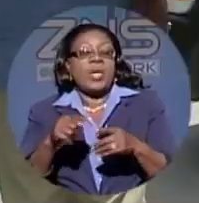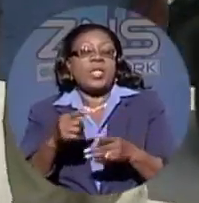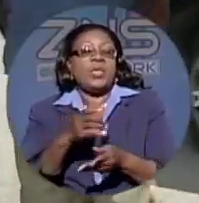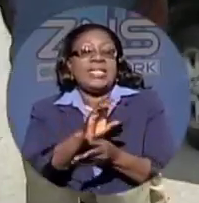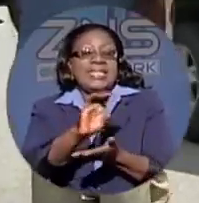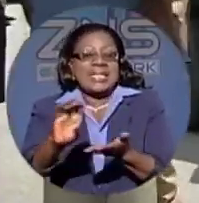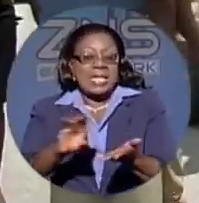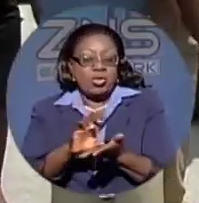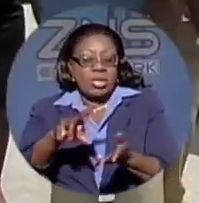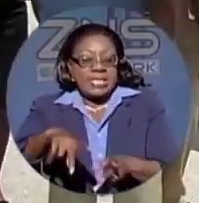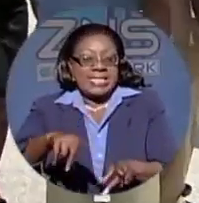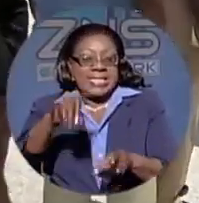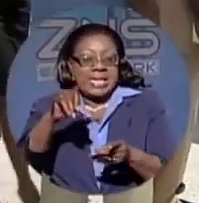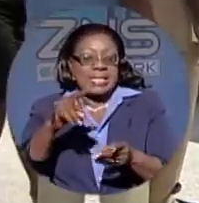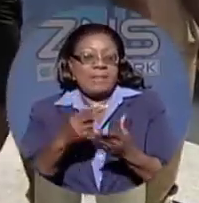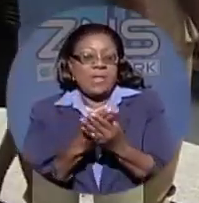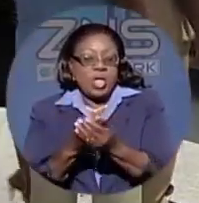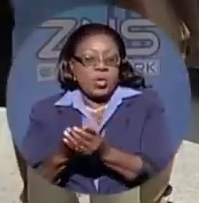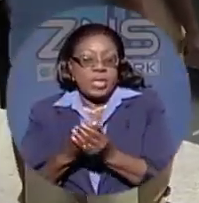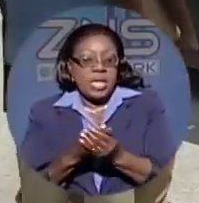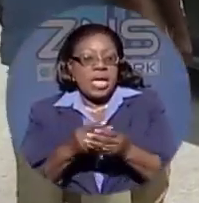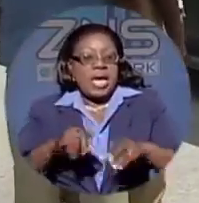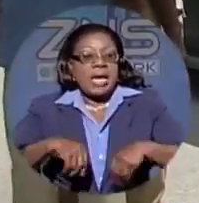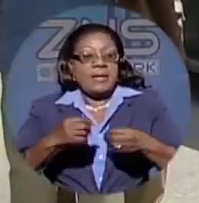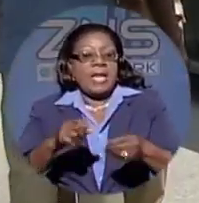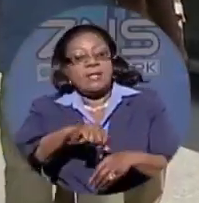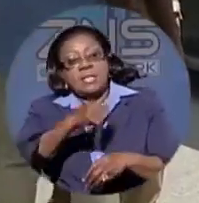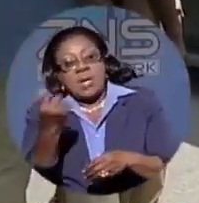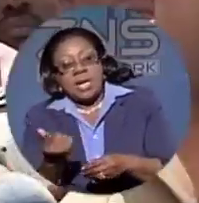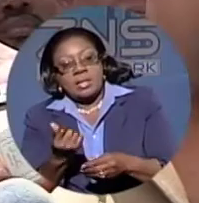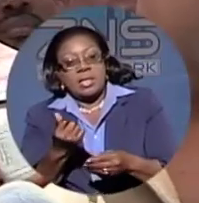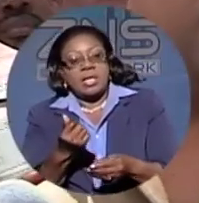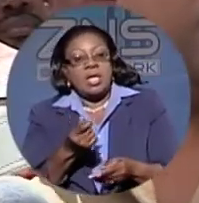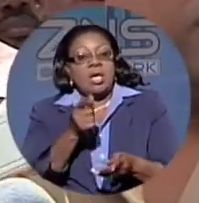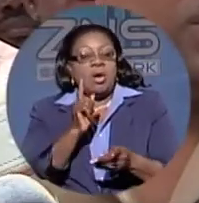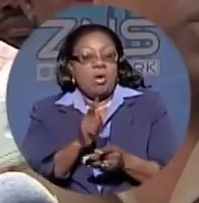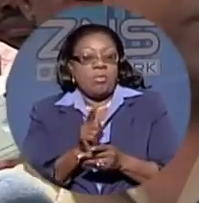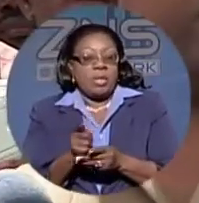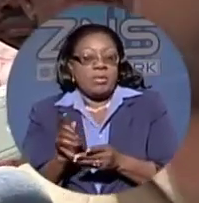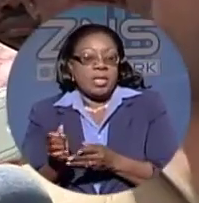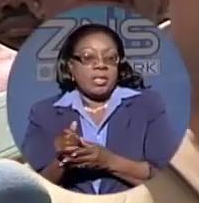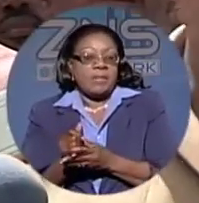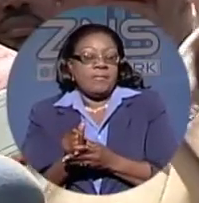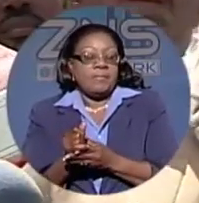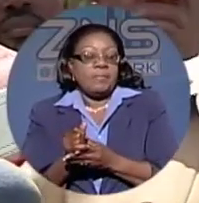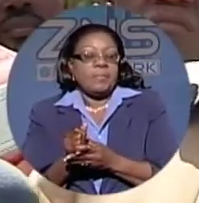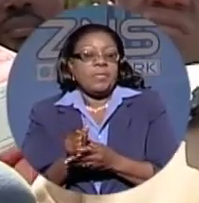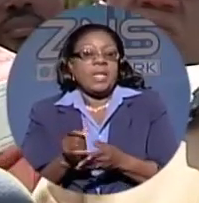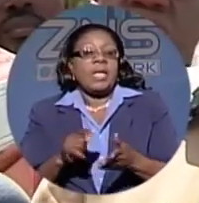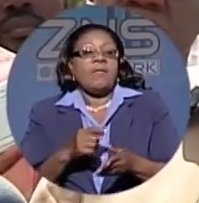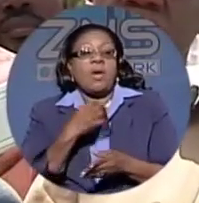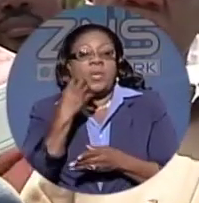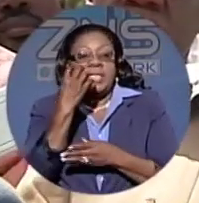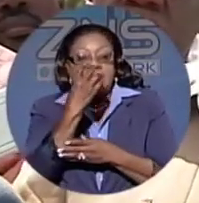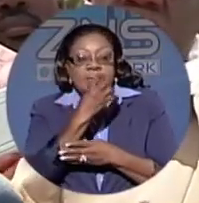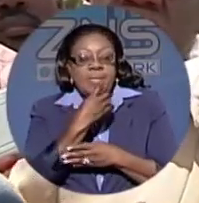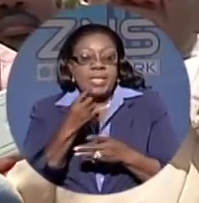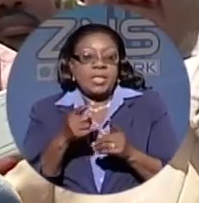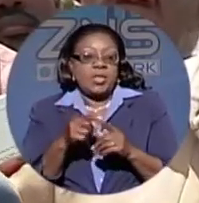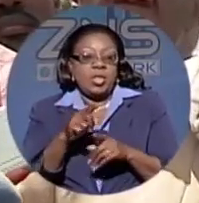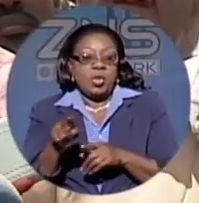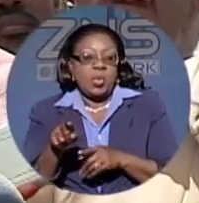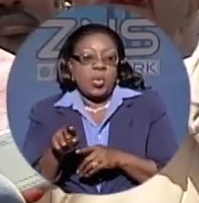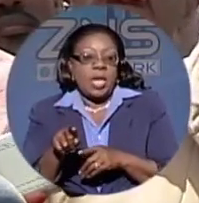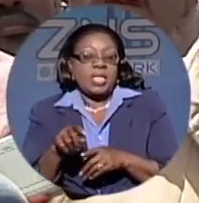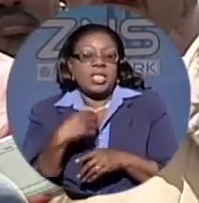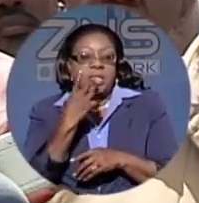Detective Unit, and I've issued already some other directives. The fact that I'm at this scene speaks volumes to you, and it should speak volumes to